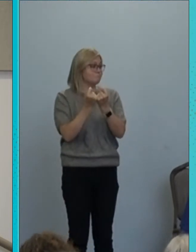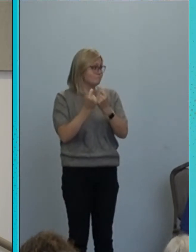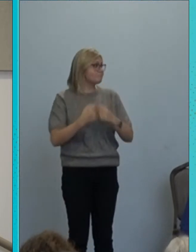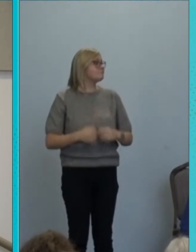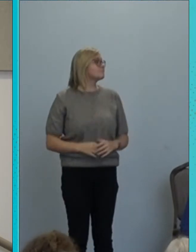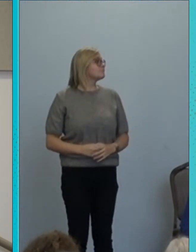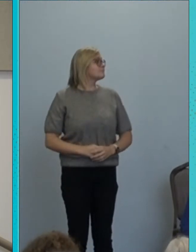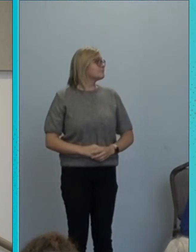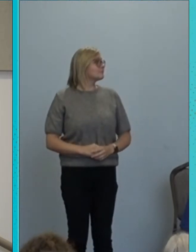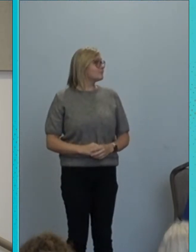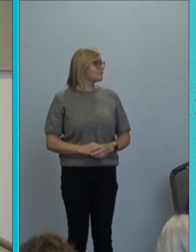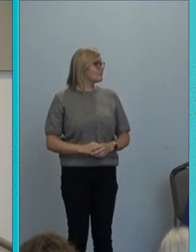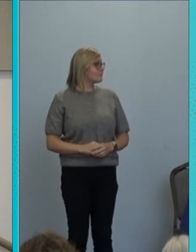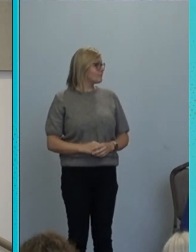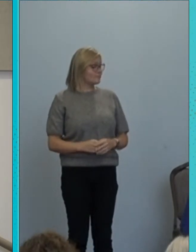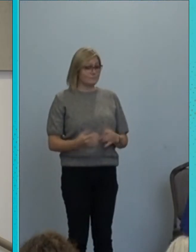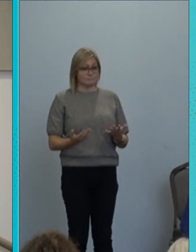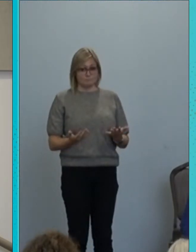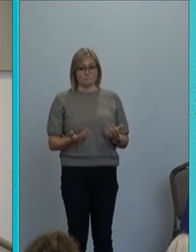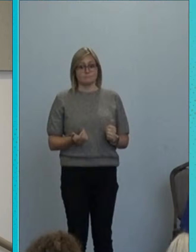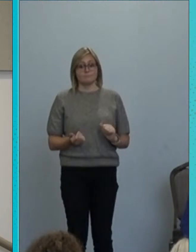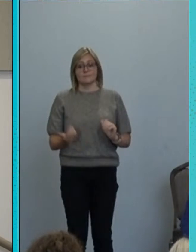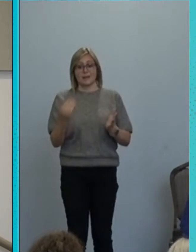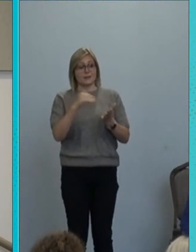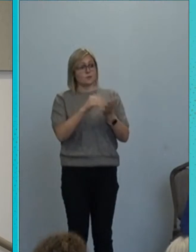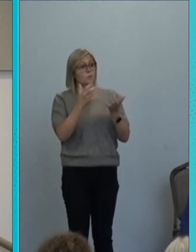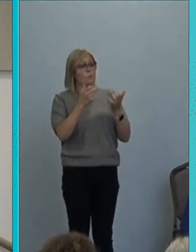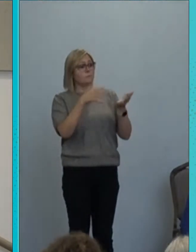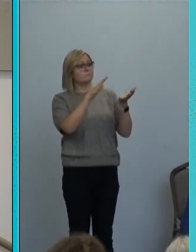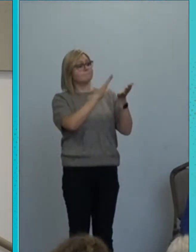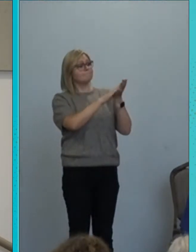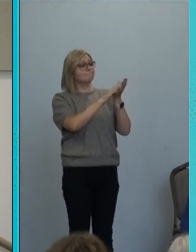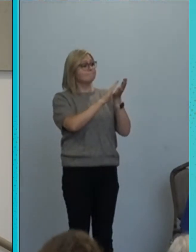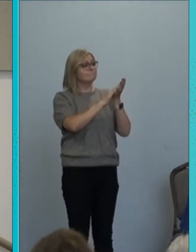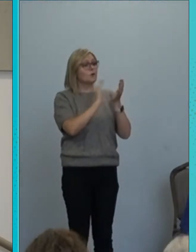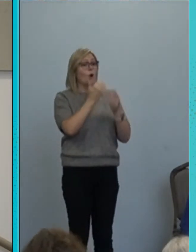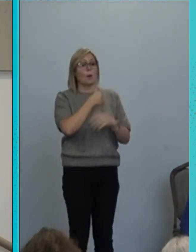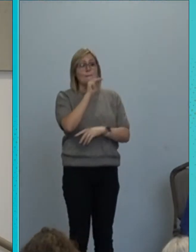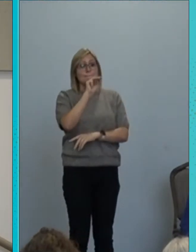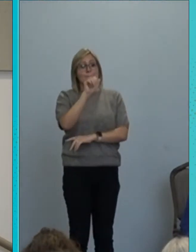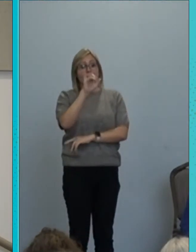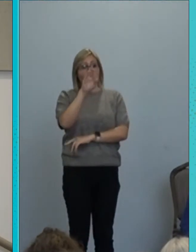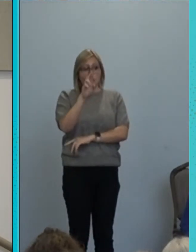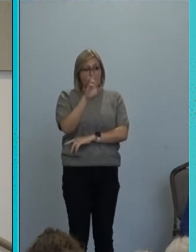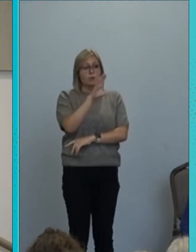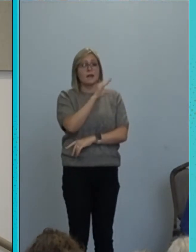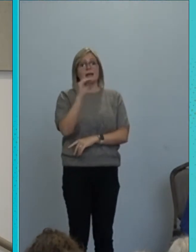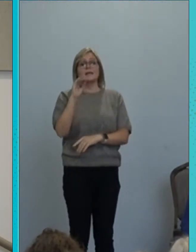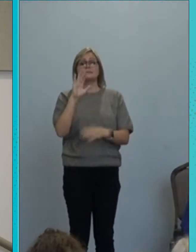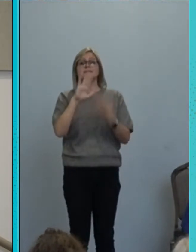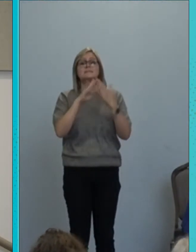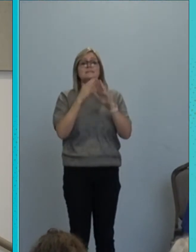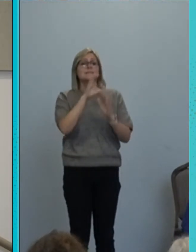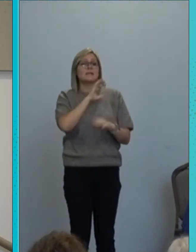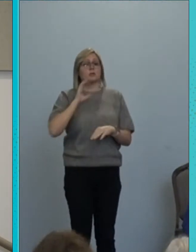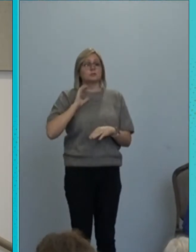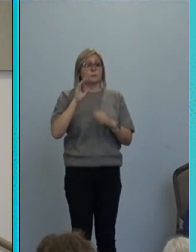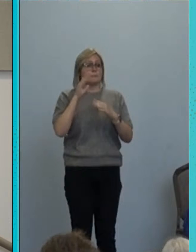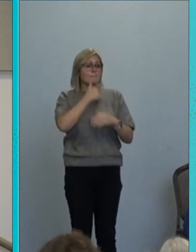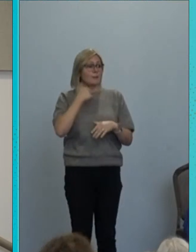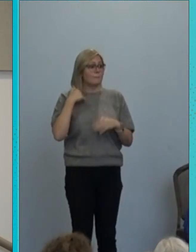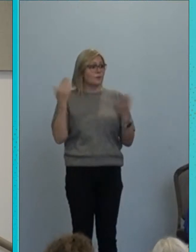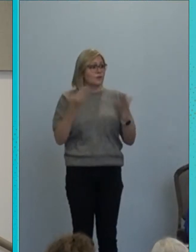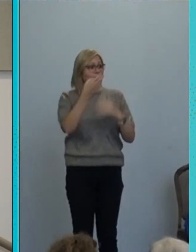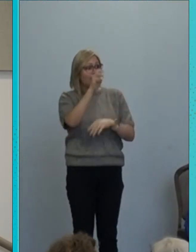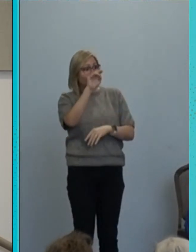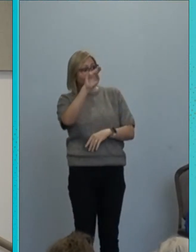As we begin, I'd like to recognize we have our mayor and city council member Hemingway for Ward 4